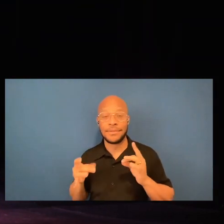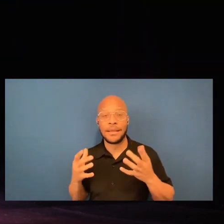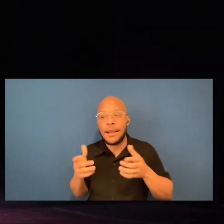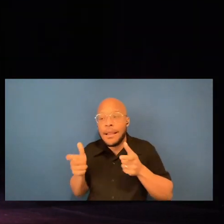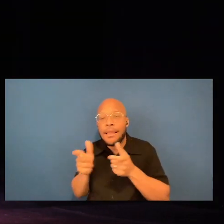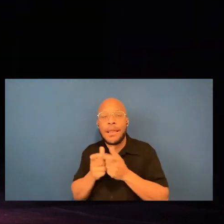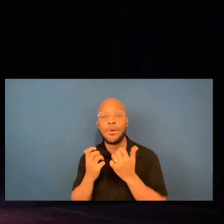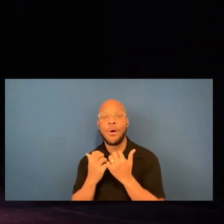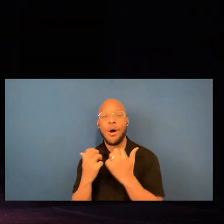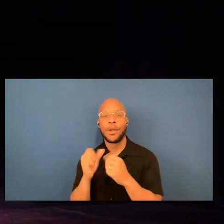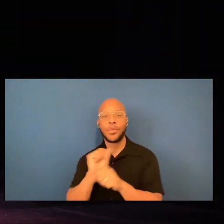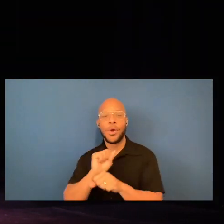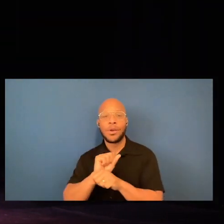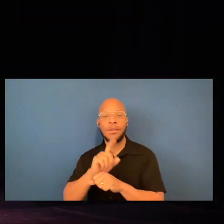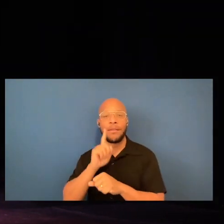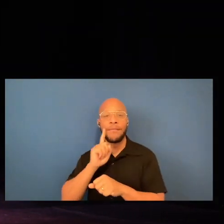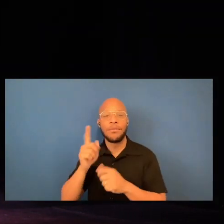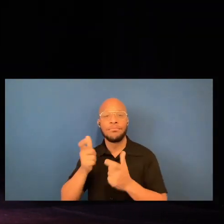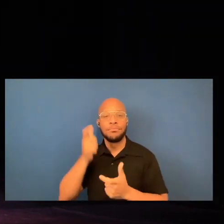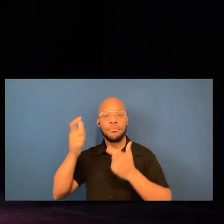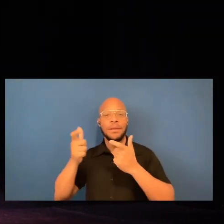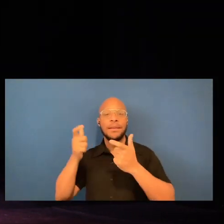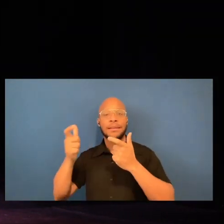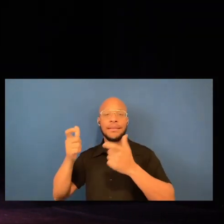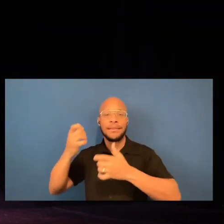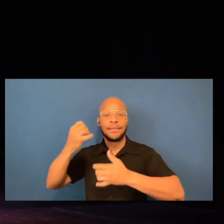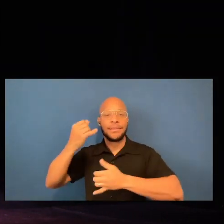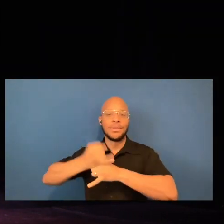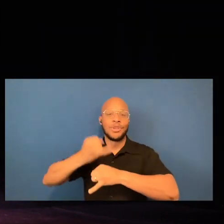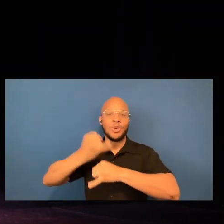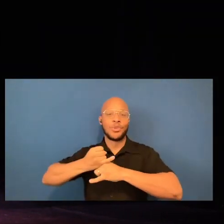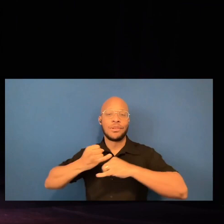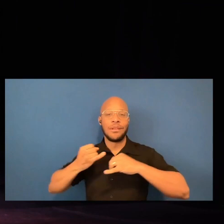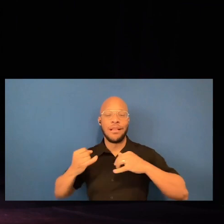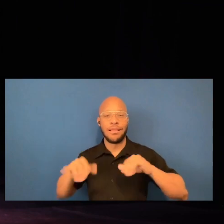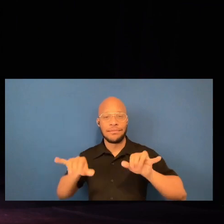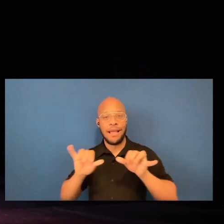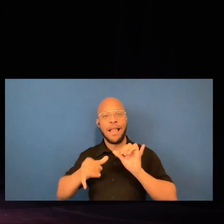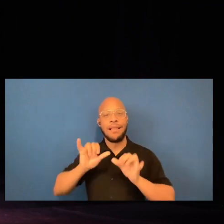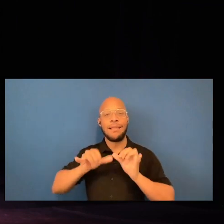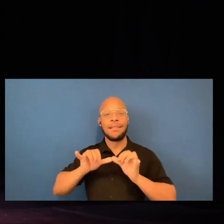vastly Muslim audiences watching this opera about a Muslim scholar.